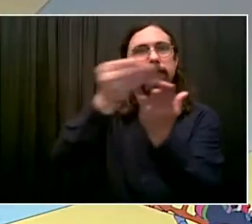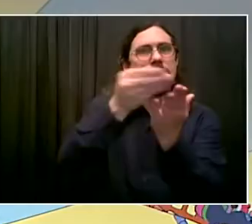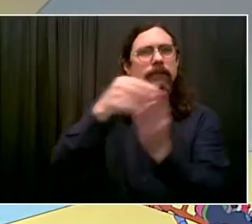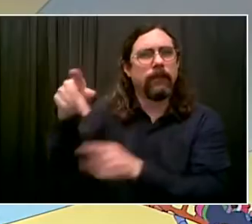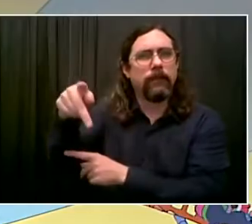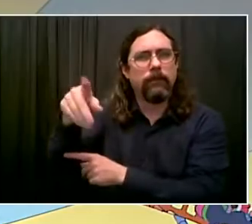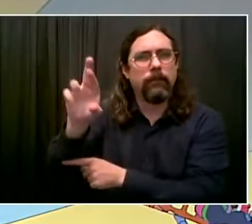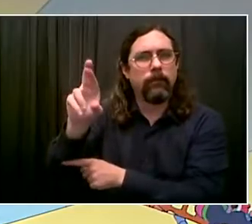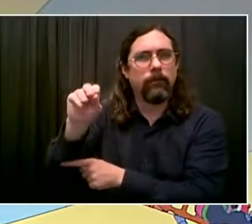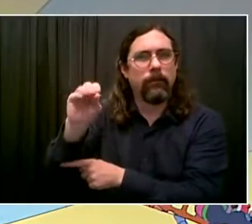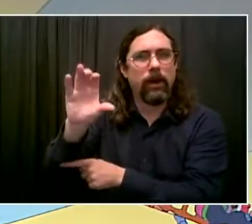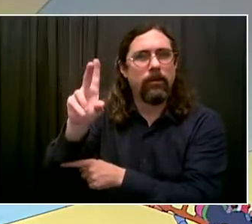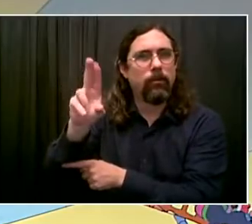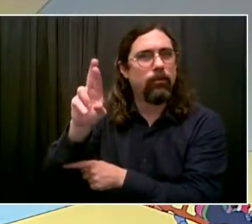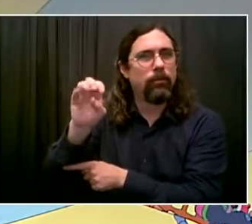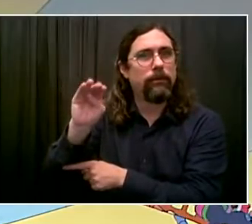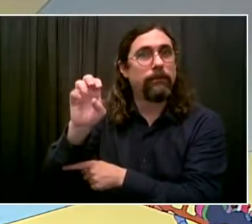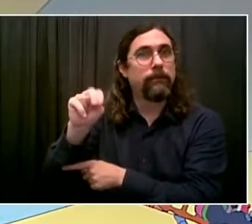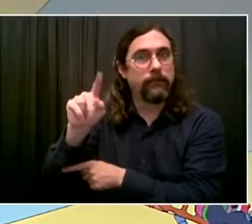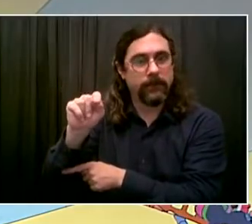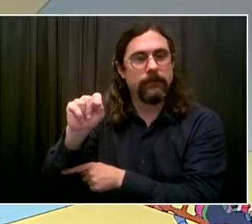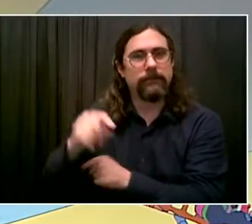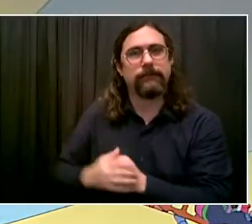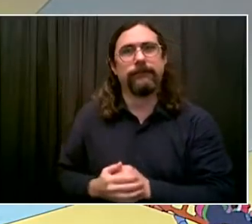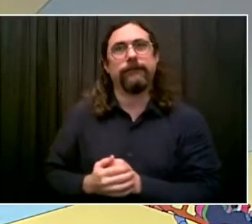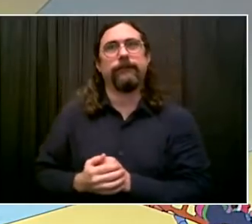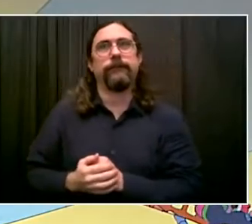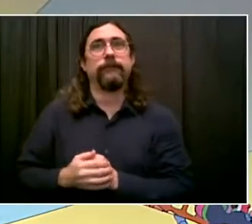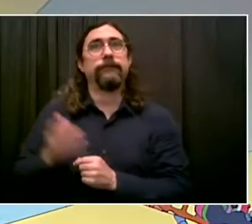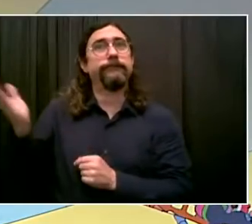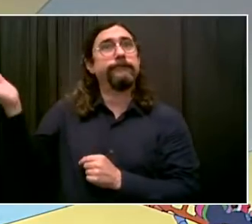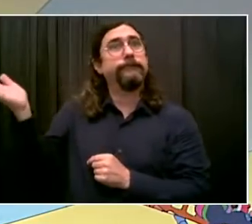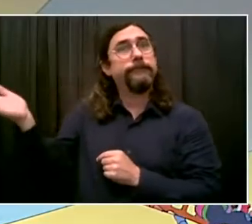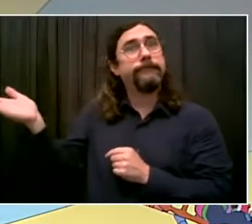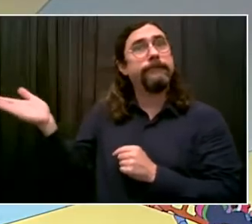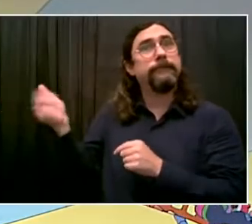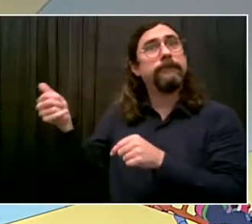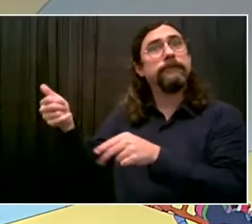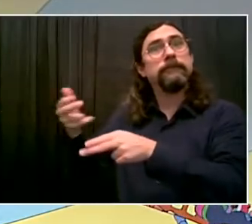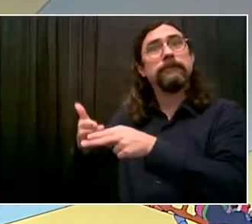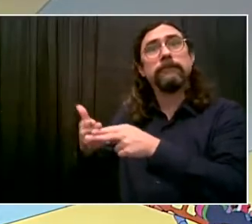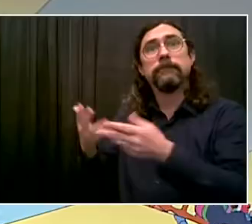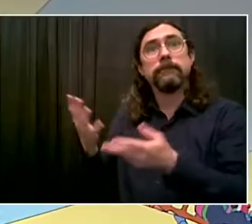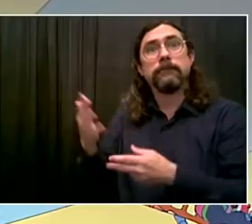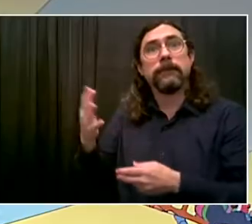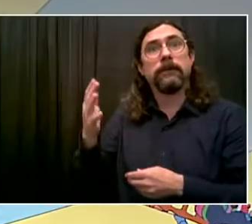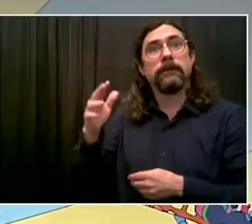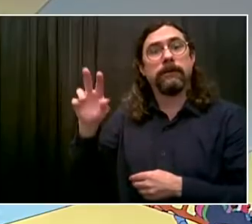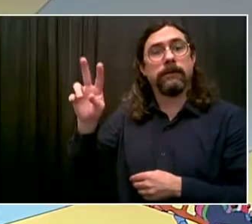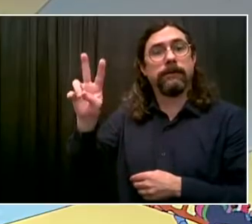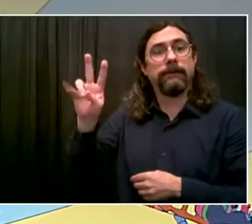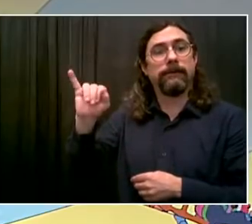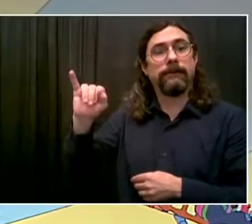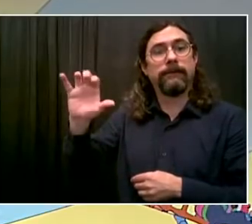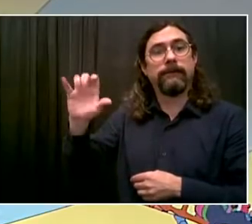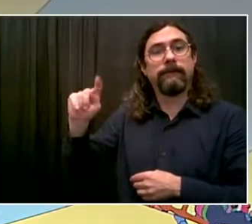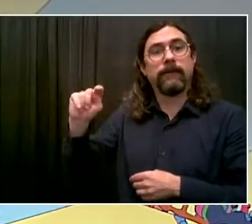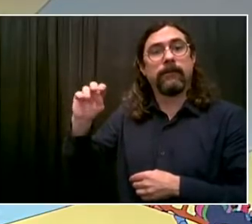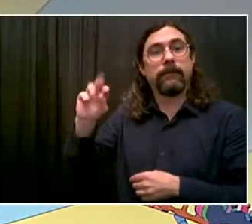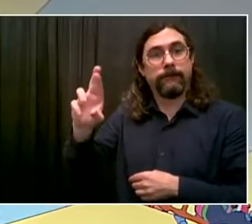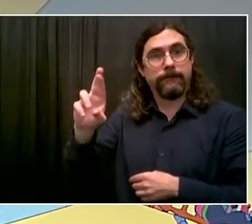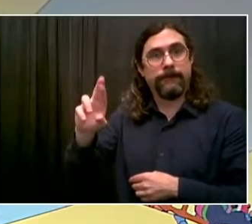born and raised New Yorker from Hollis, Queens, spent most of his professional career serving the people of this